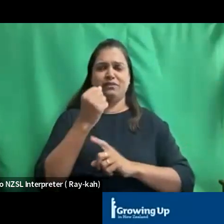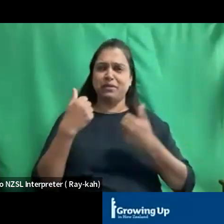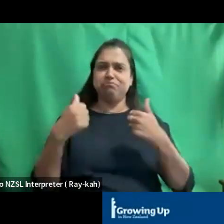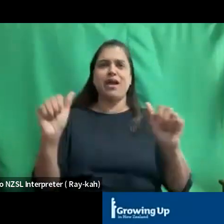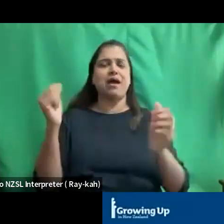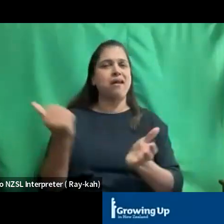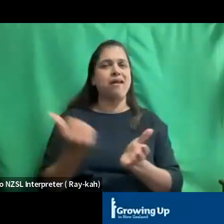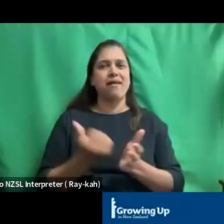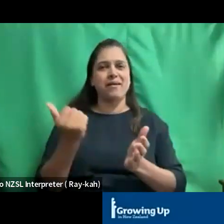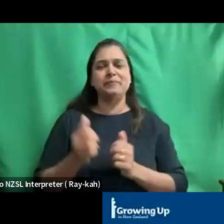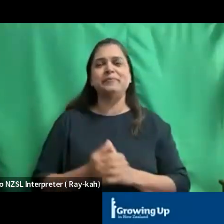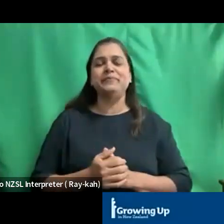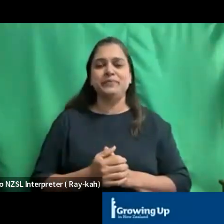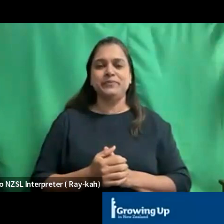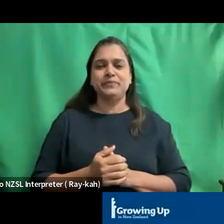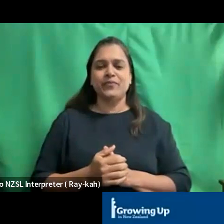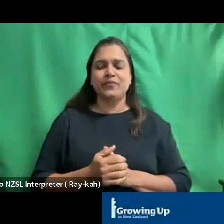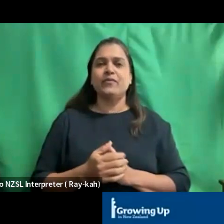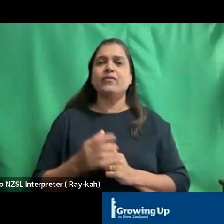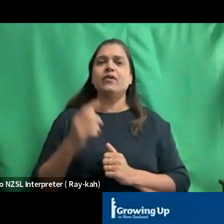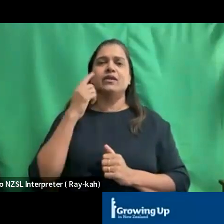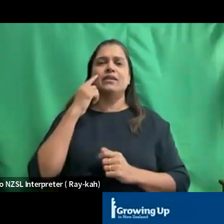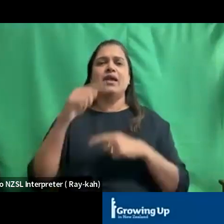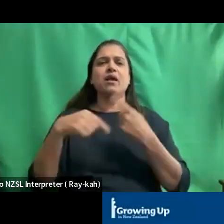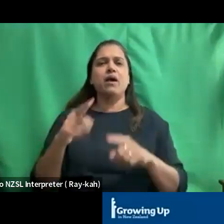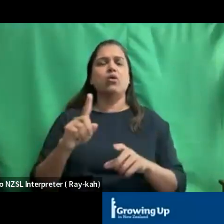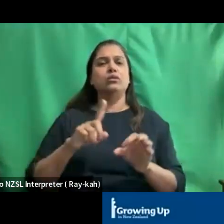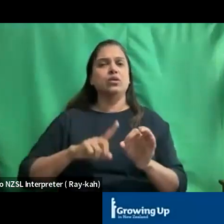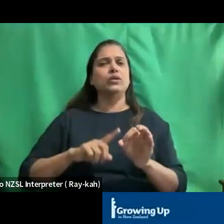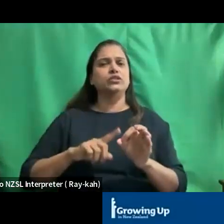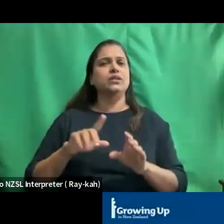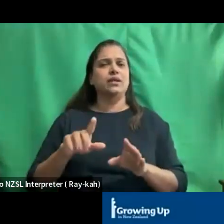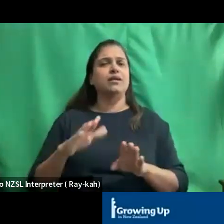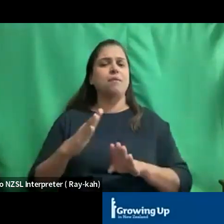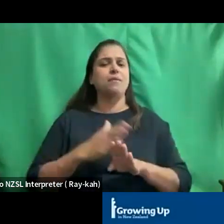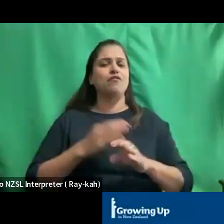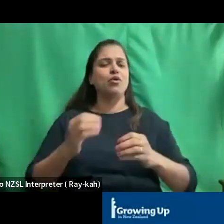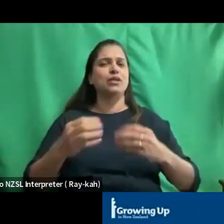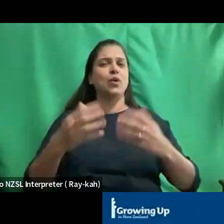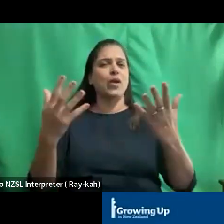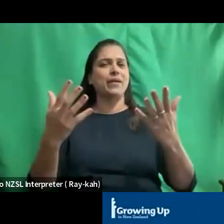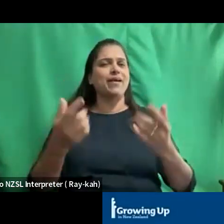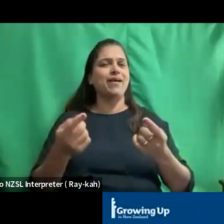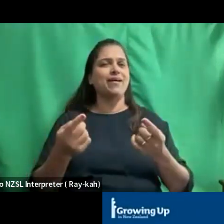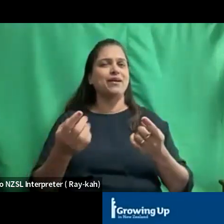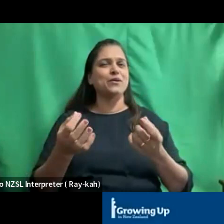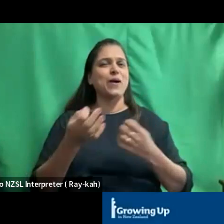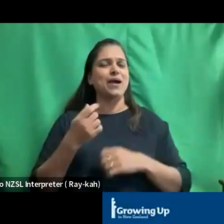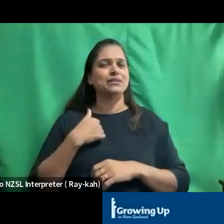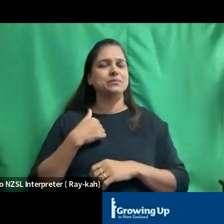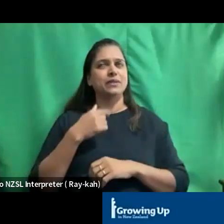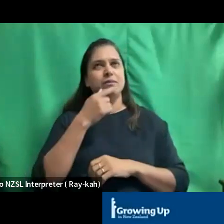Yes, you asked us to think about this question before the webinar started, and I have to say, and I hope